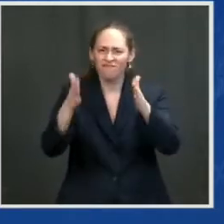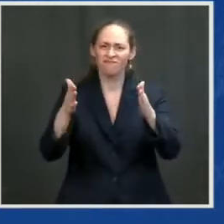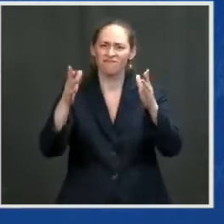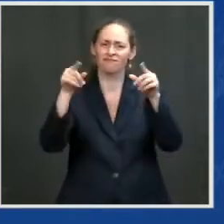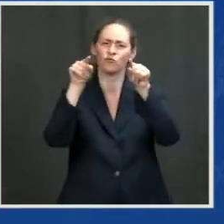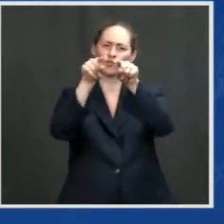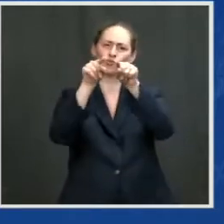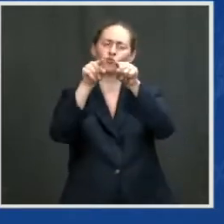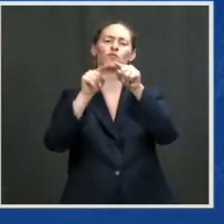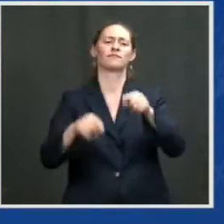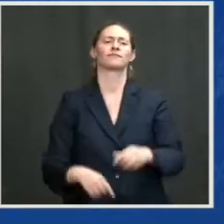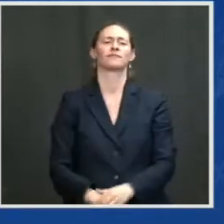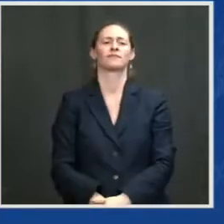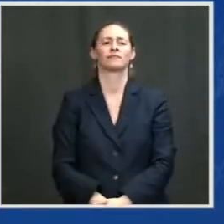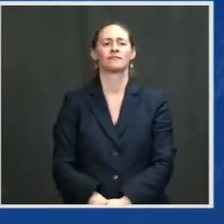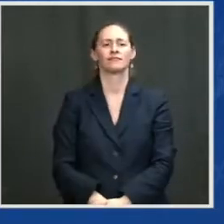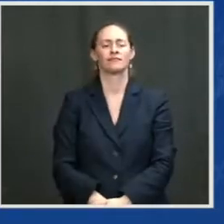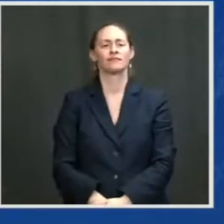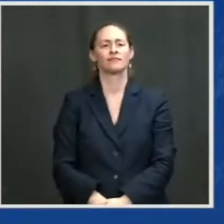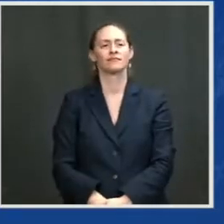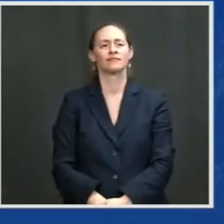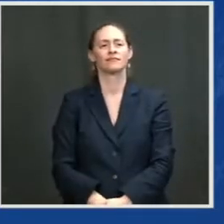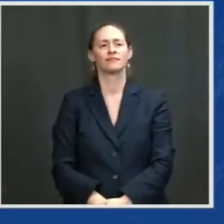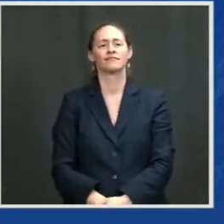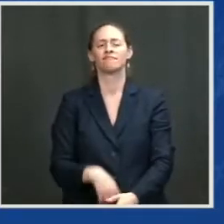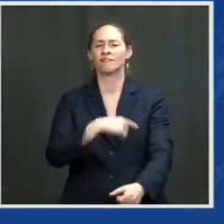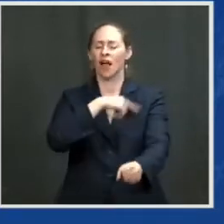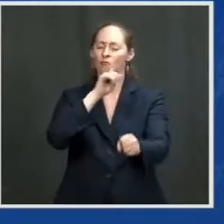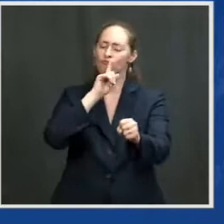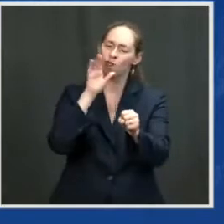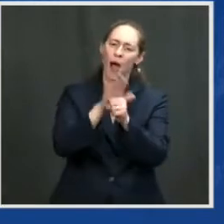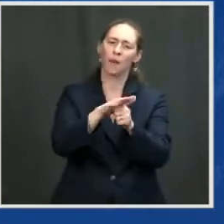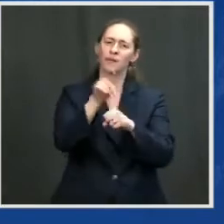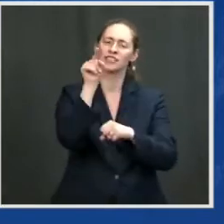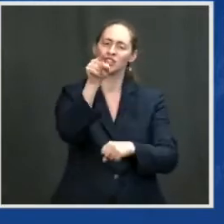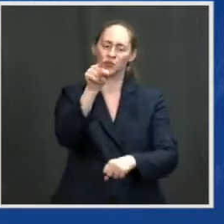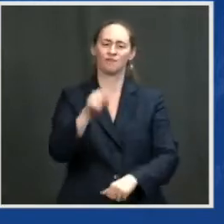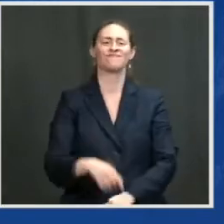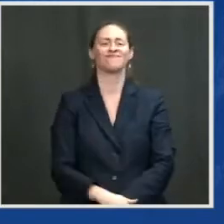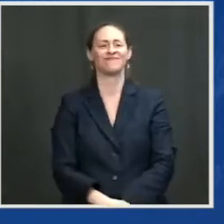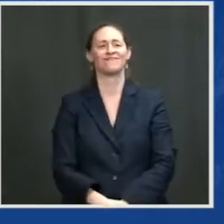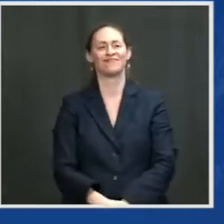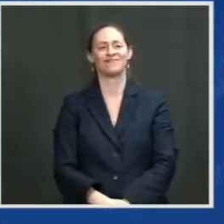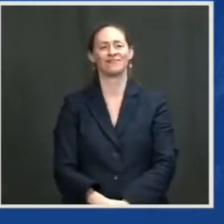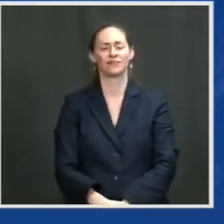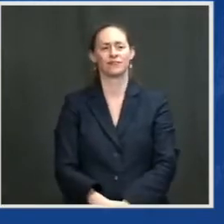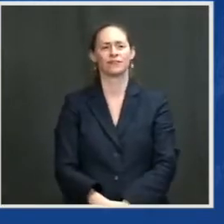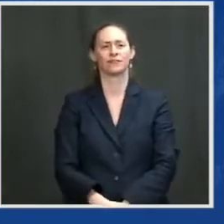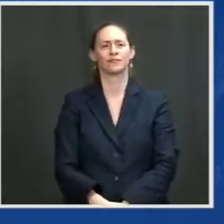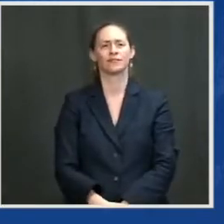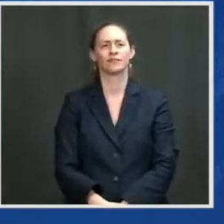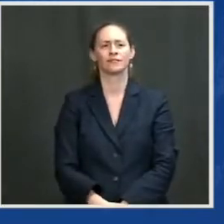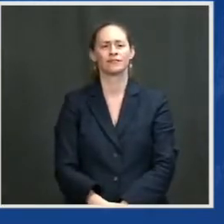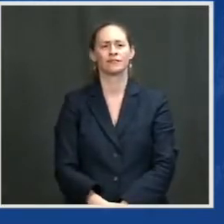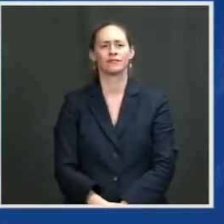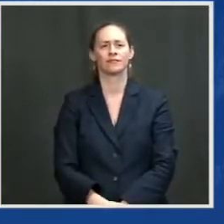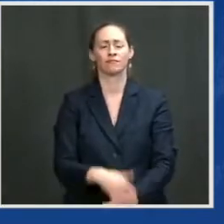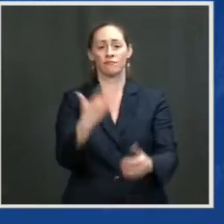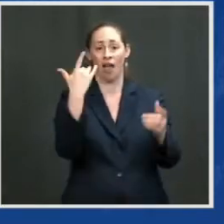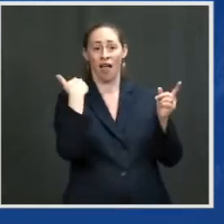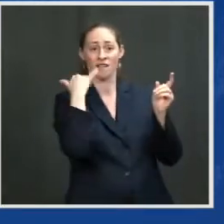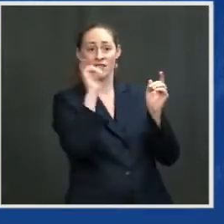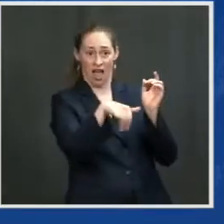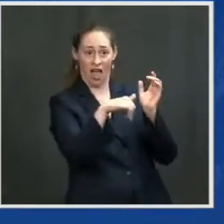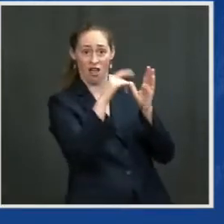going to do. I promise you. Because right now that law has existed, but you're allowed to have exceptions. So what do?